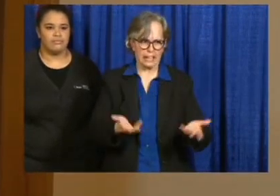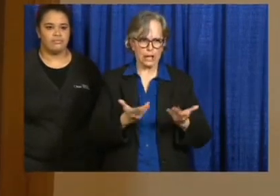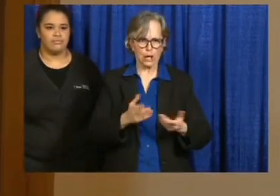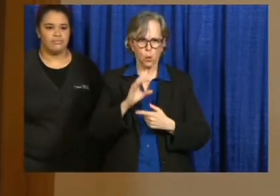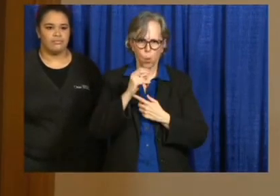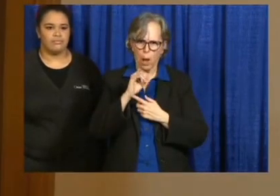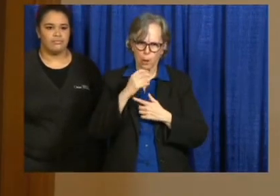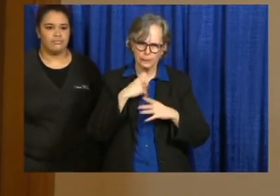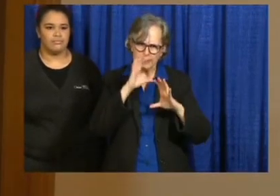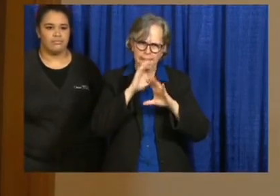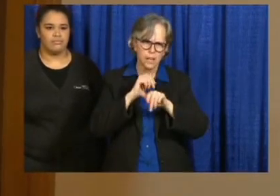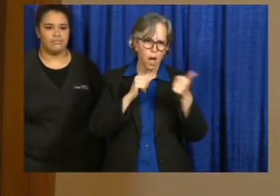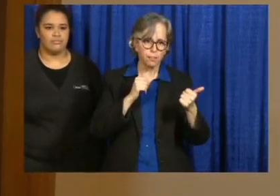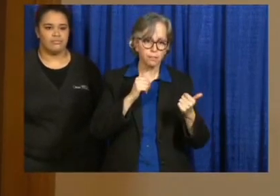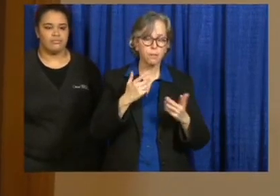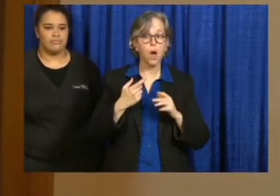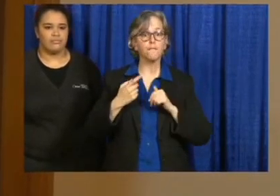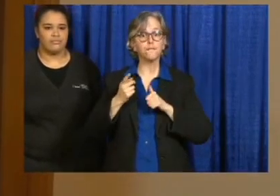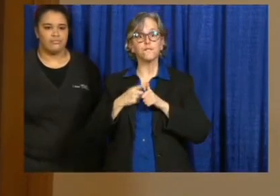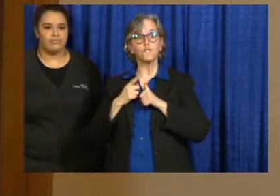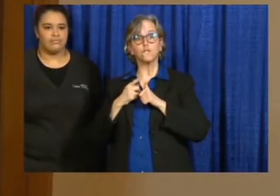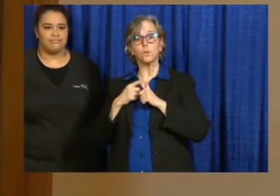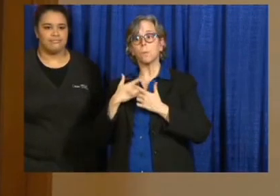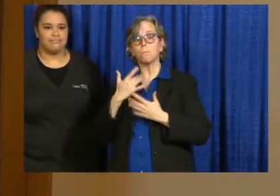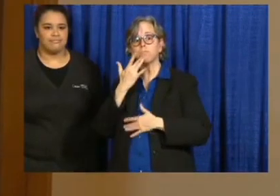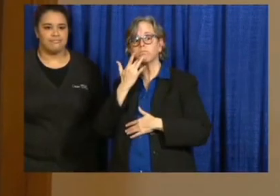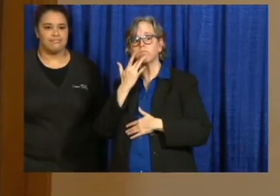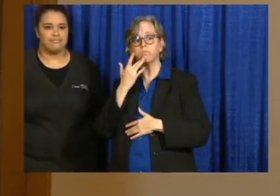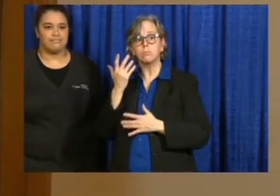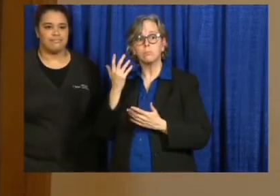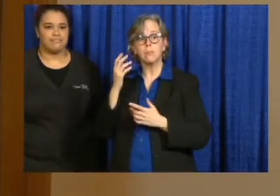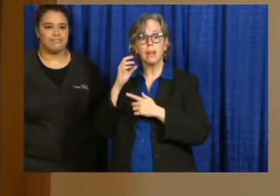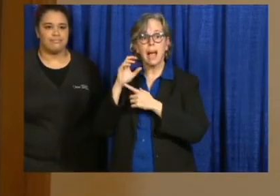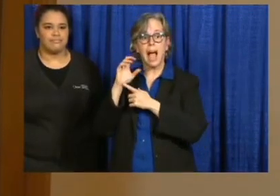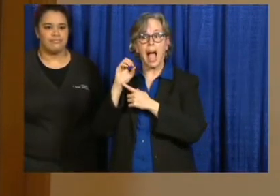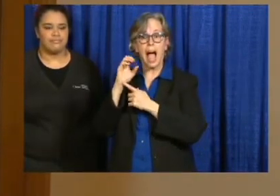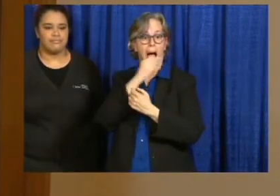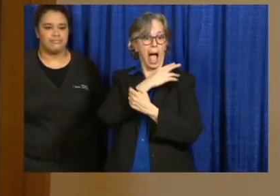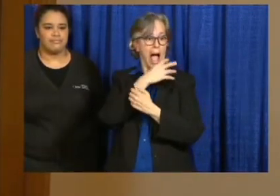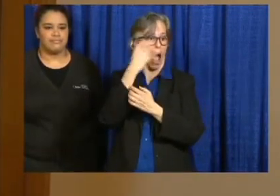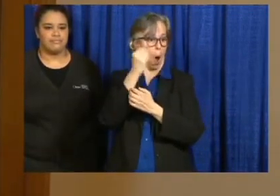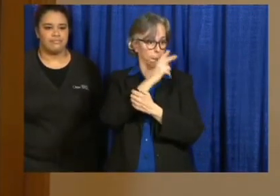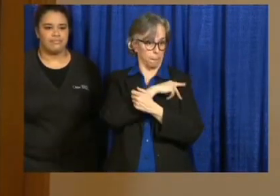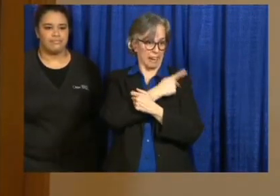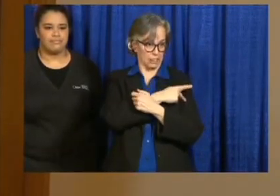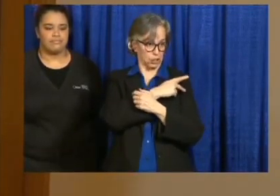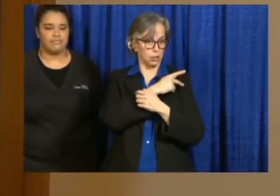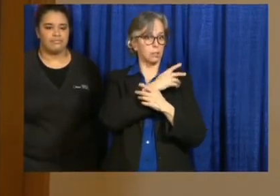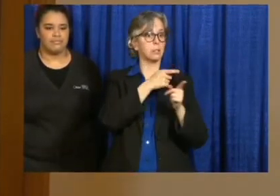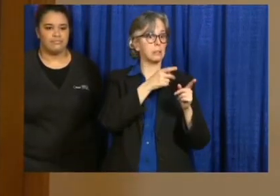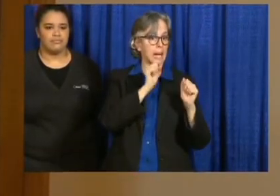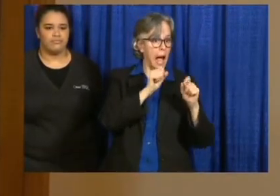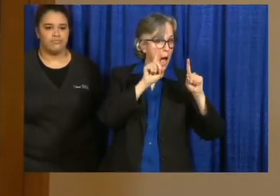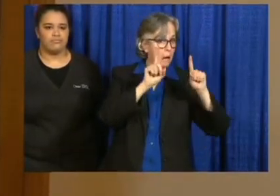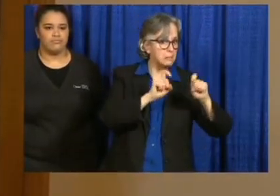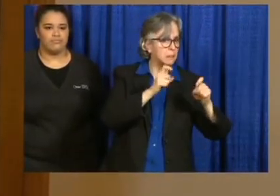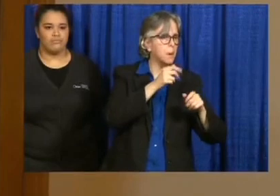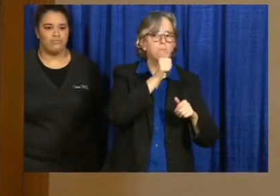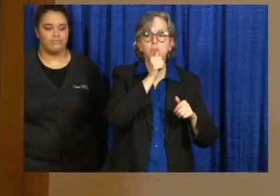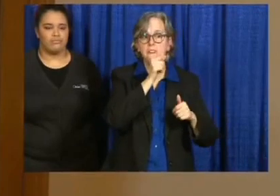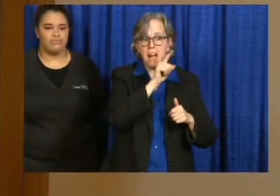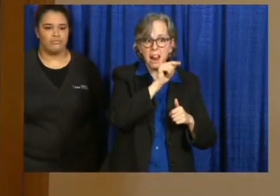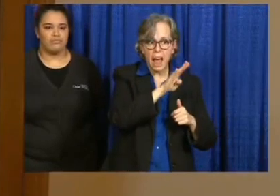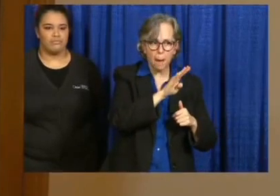we had originally said, if you remember, outpatient instead of more mildly symptomatic people could go ahead and use the private labs.